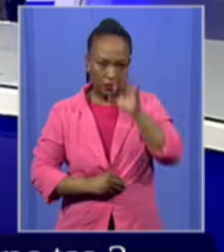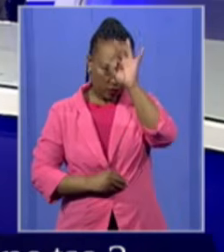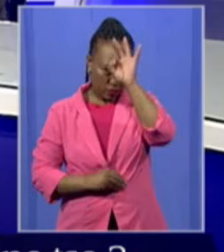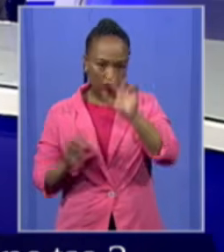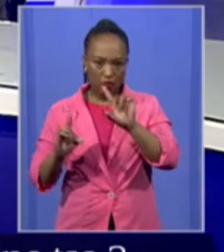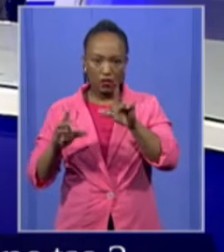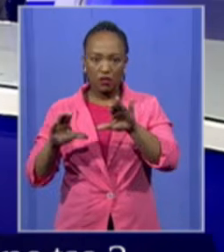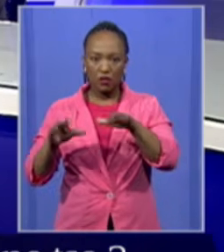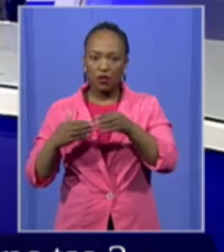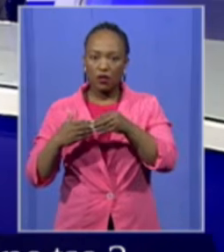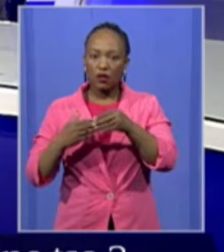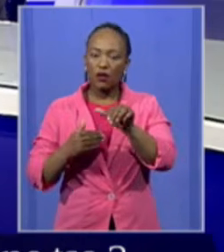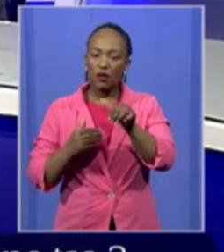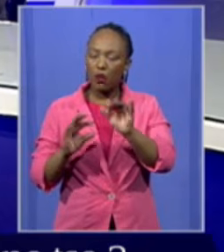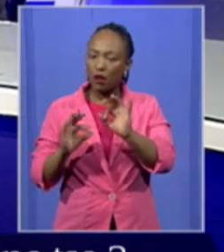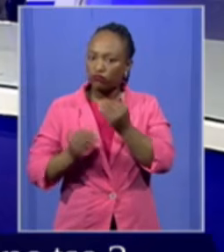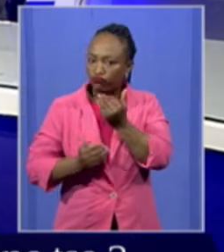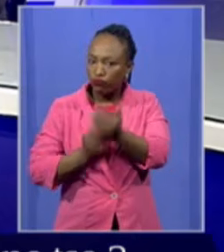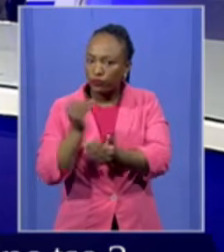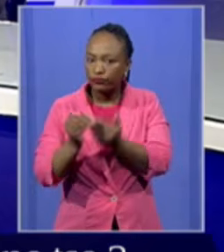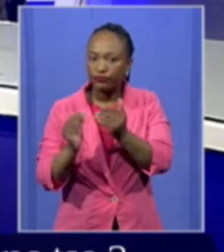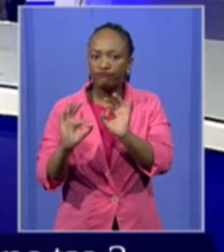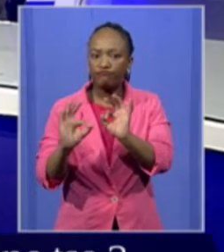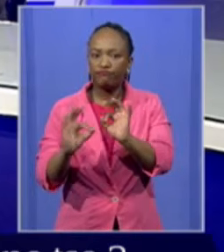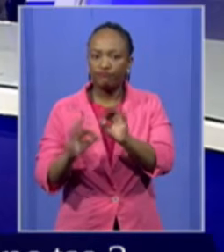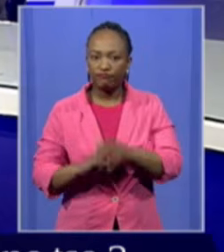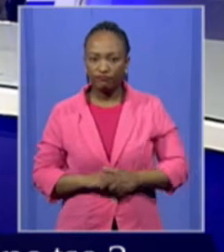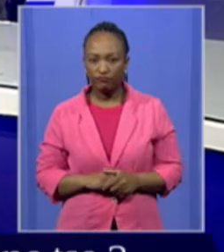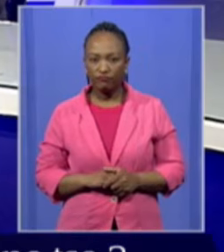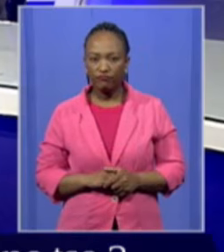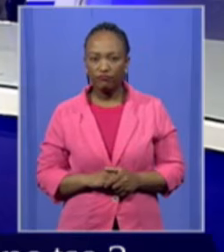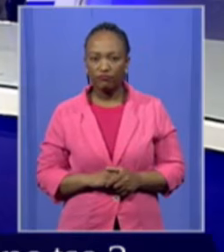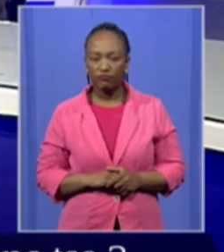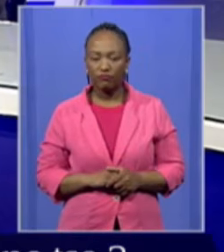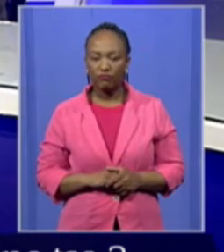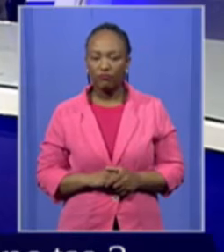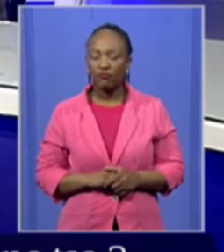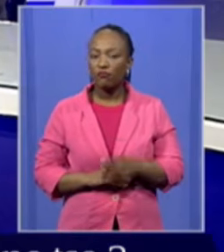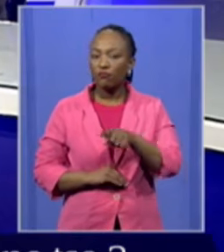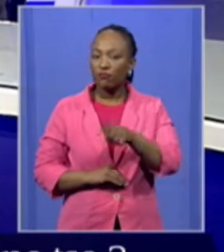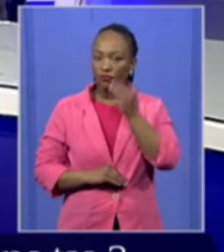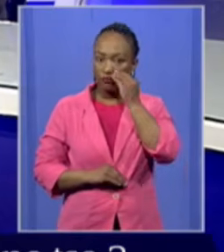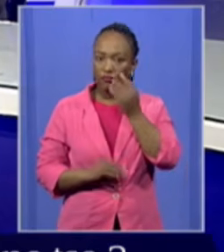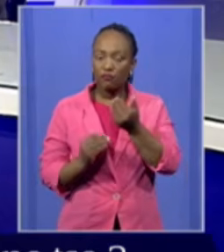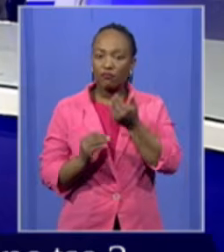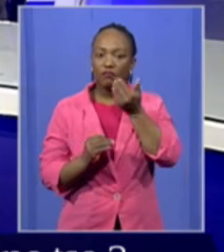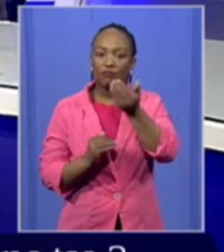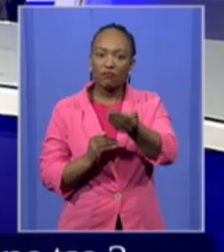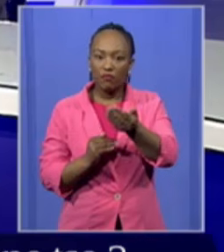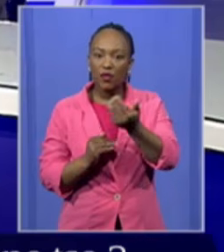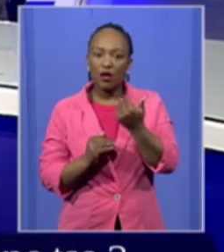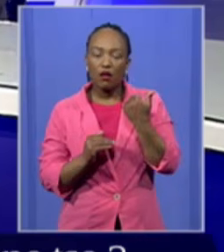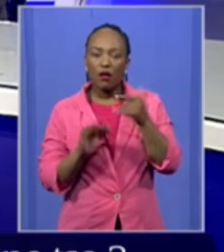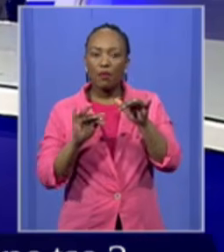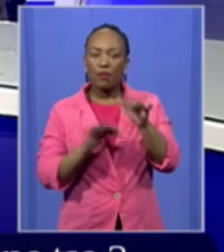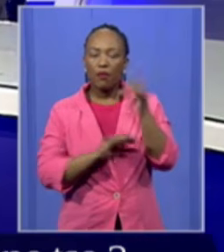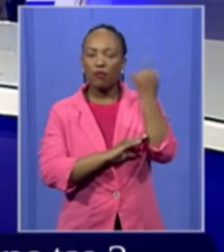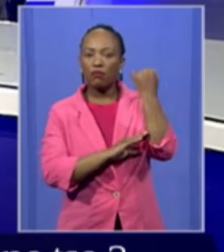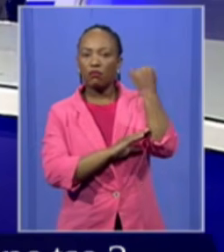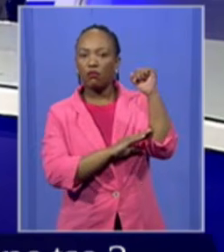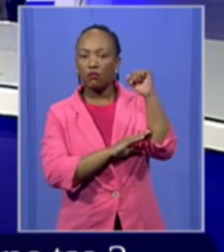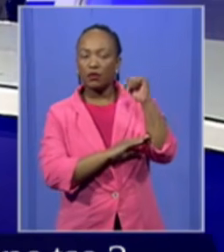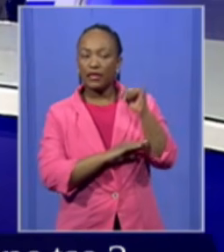tla tataiswa ke mehato e nepahetseng. Sena se tla ka mora hore mekga ya bohanyetsi e mo seholle